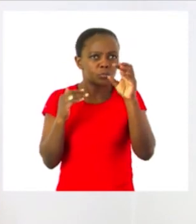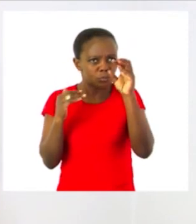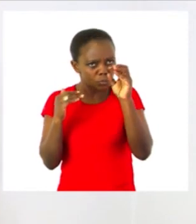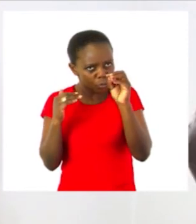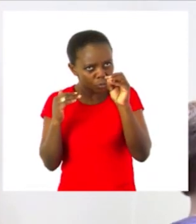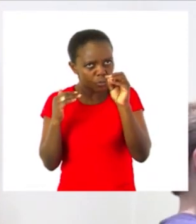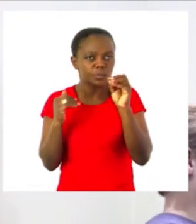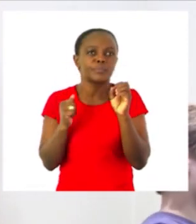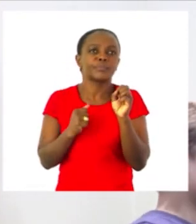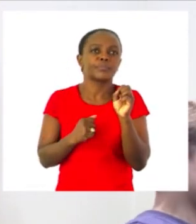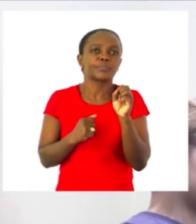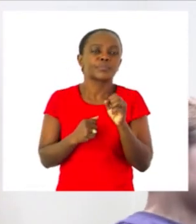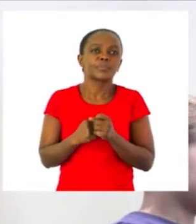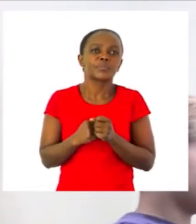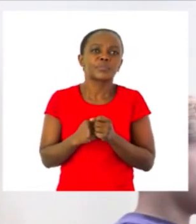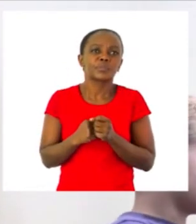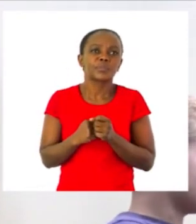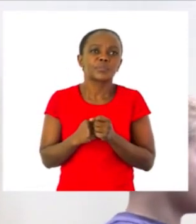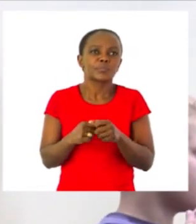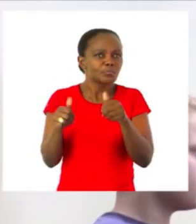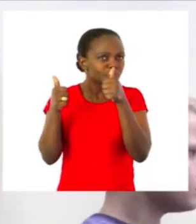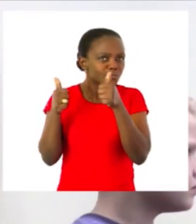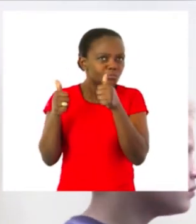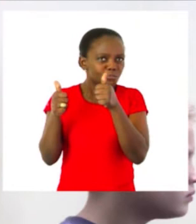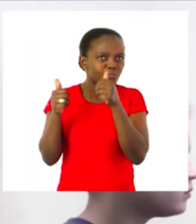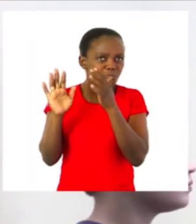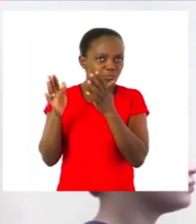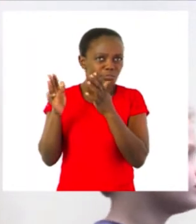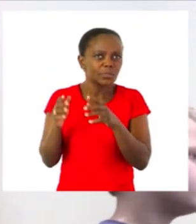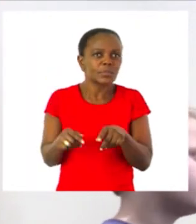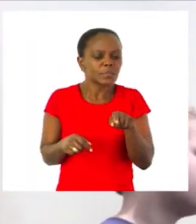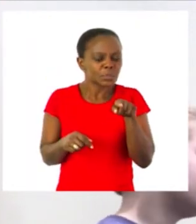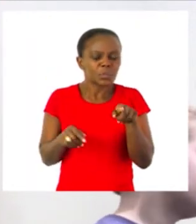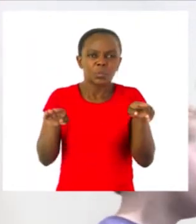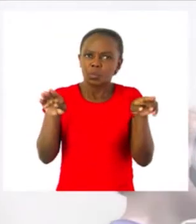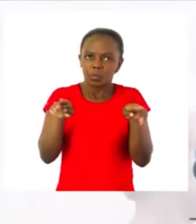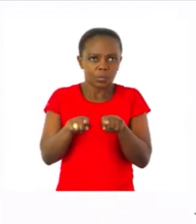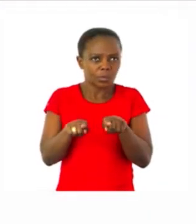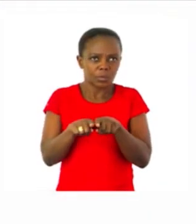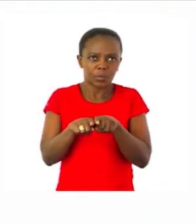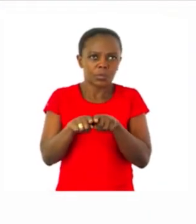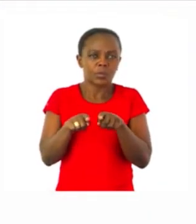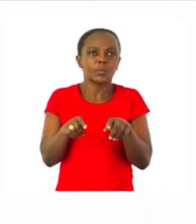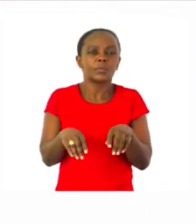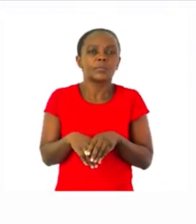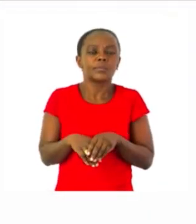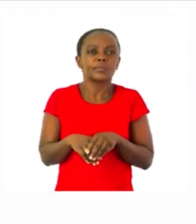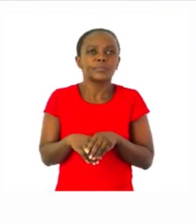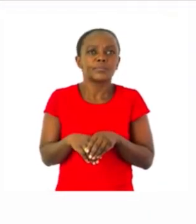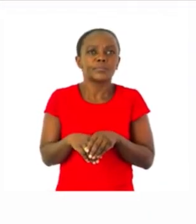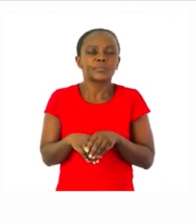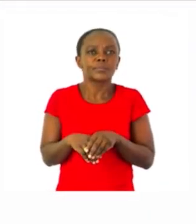Frog. Yes, frog. Well done. I hope you did very well, as we were also writing